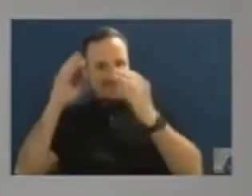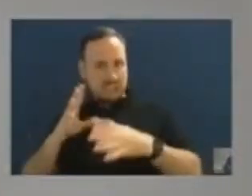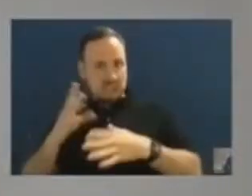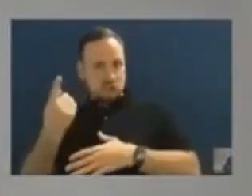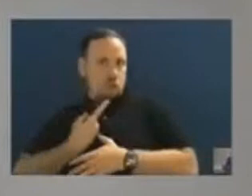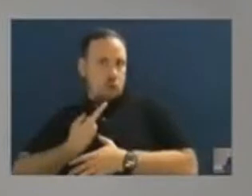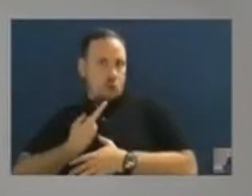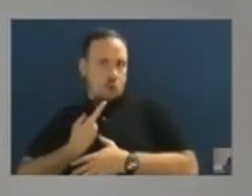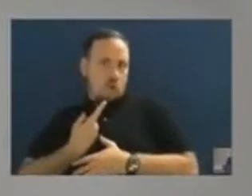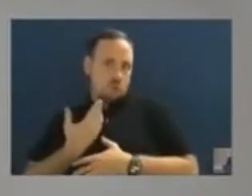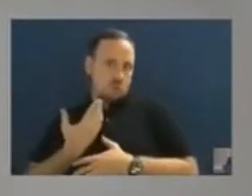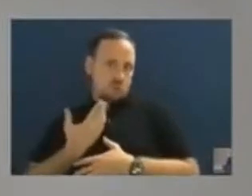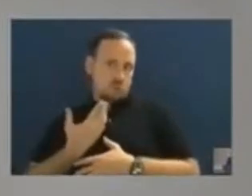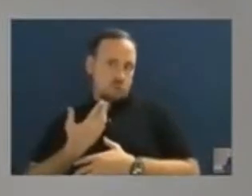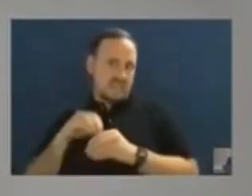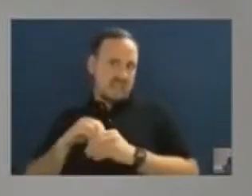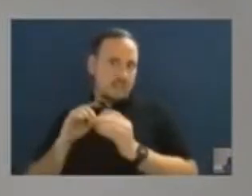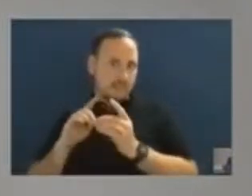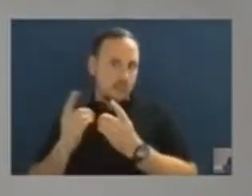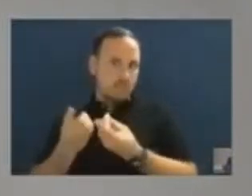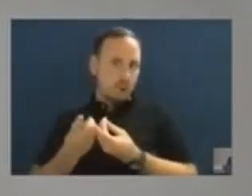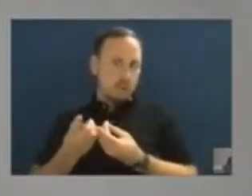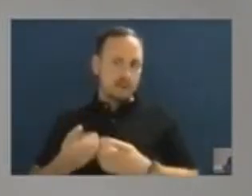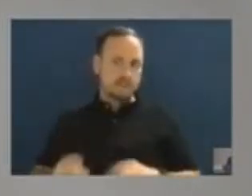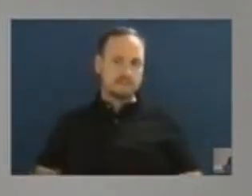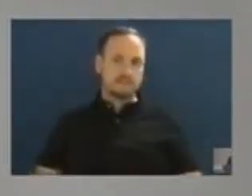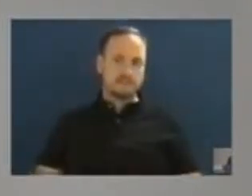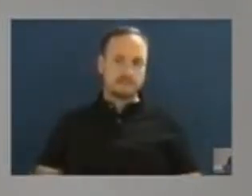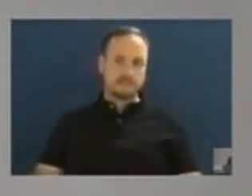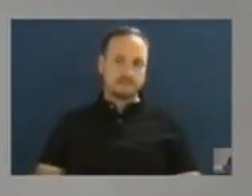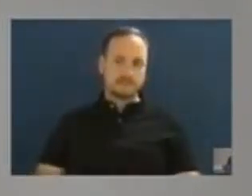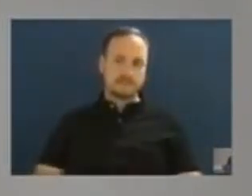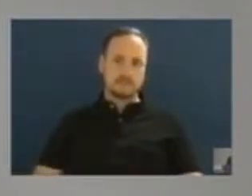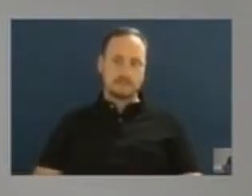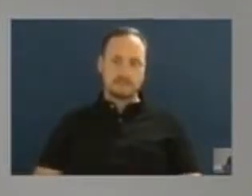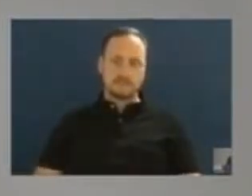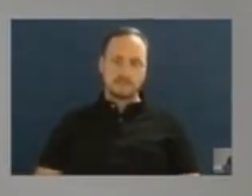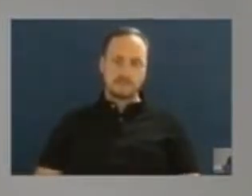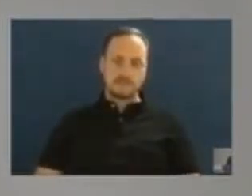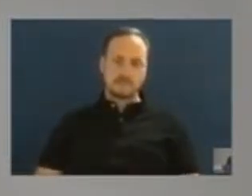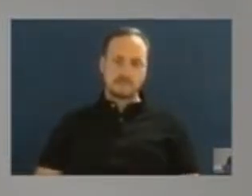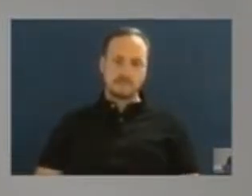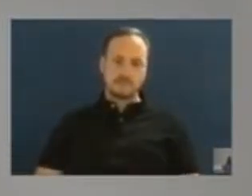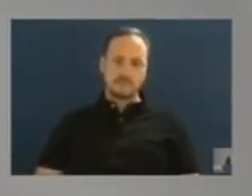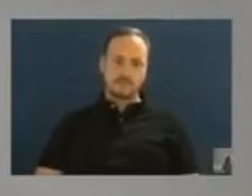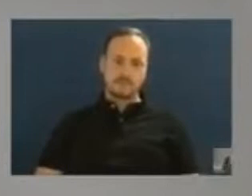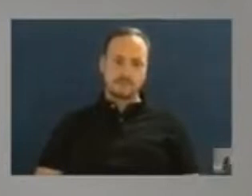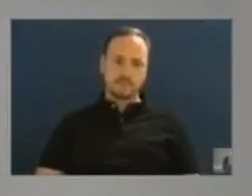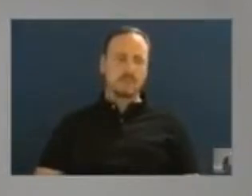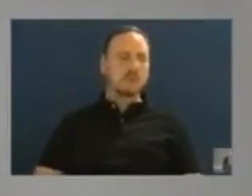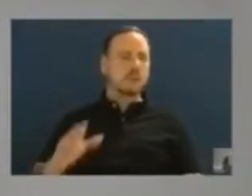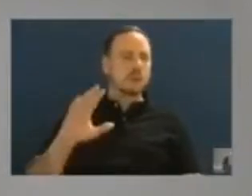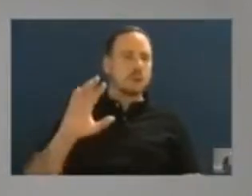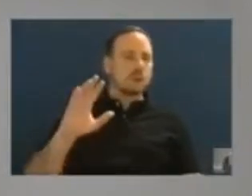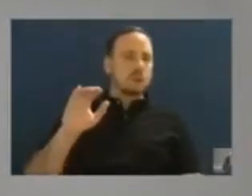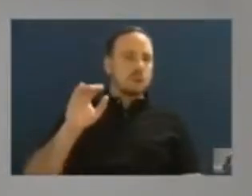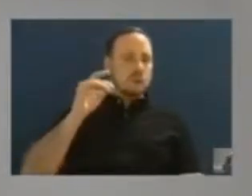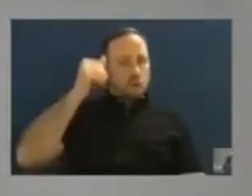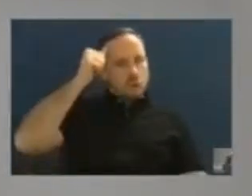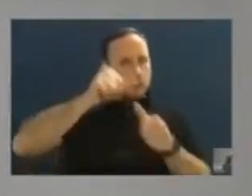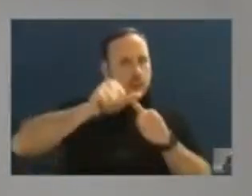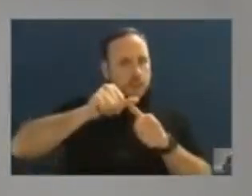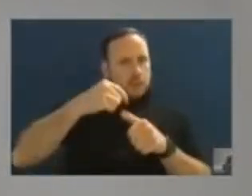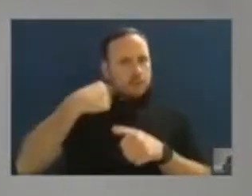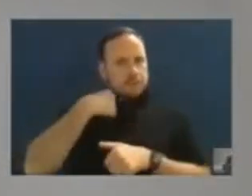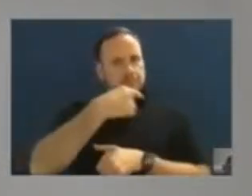things that we've outlined here tonight, right? But it's just acknowledging as we think about moving forward, it's really going to have